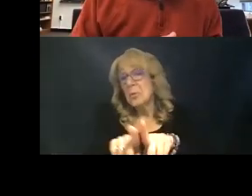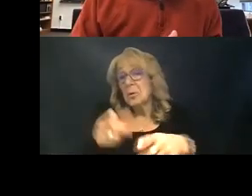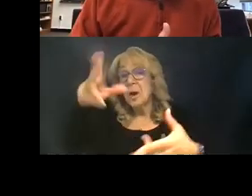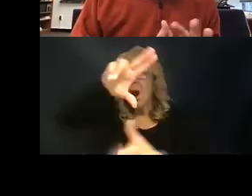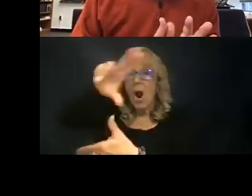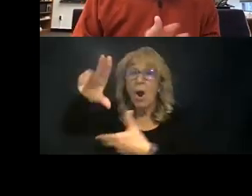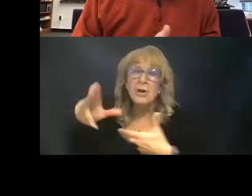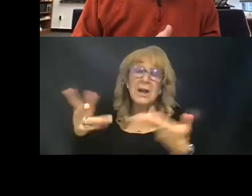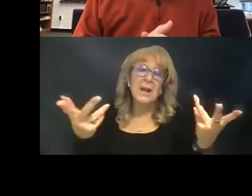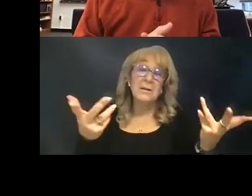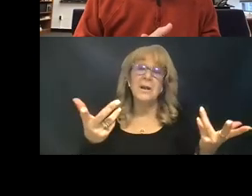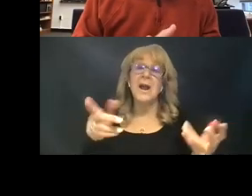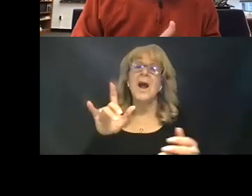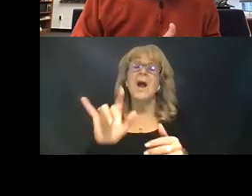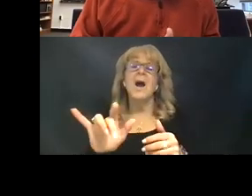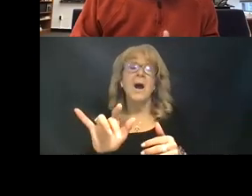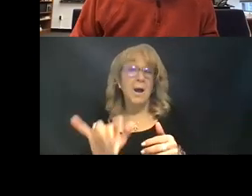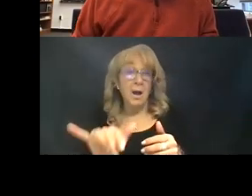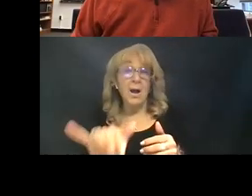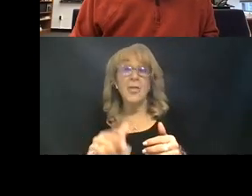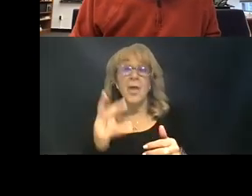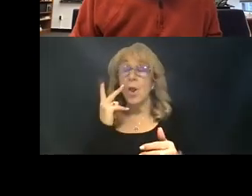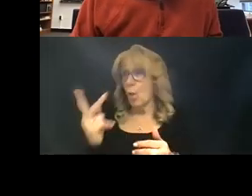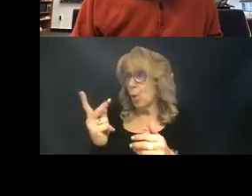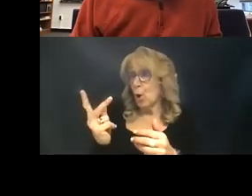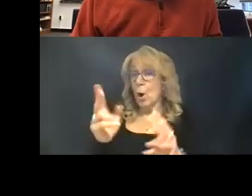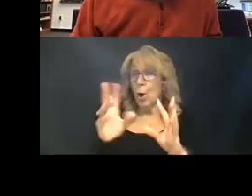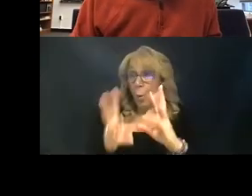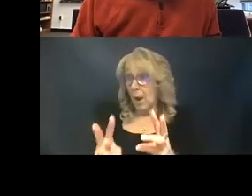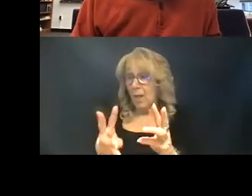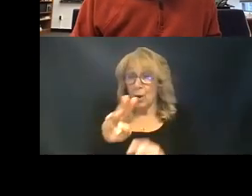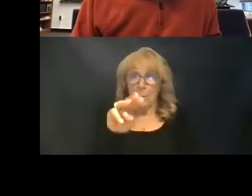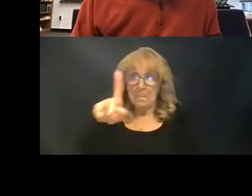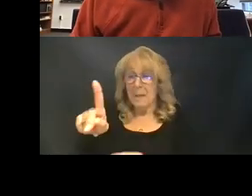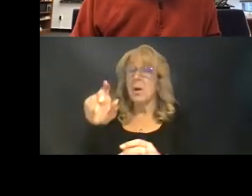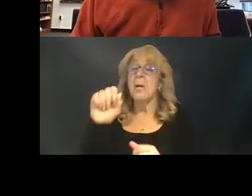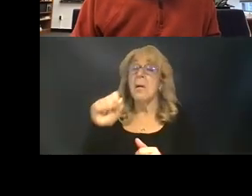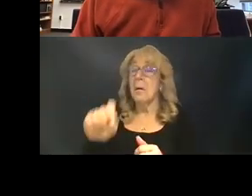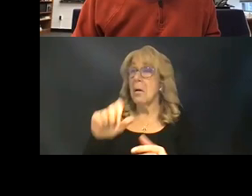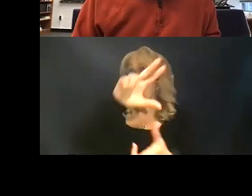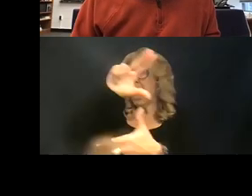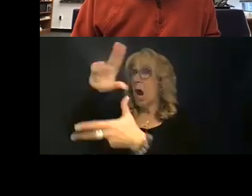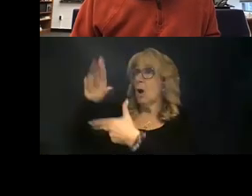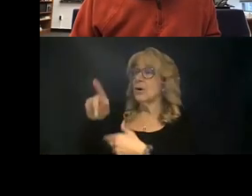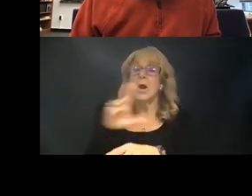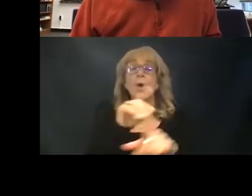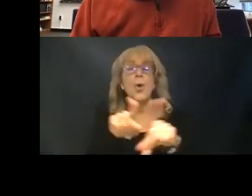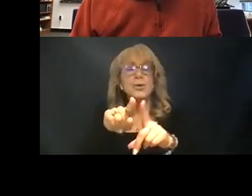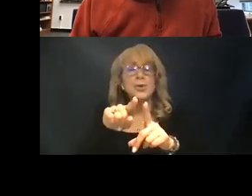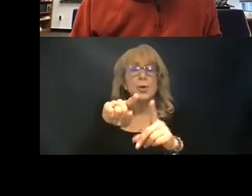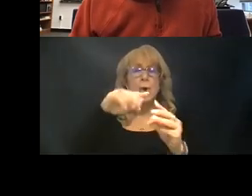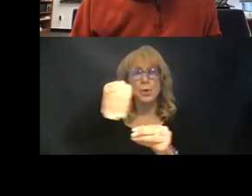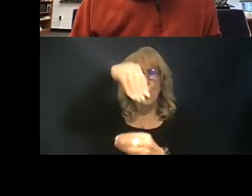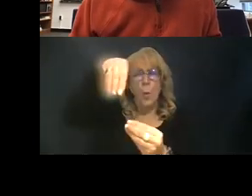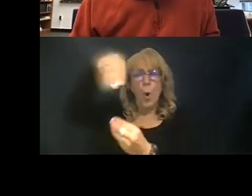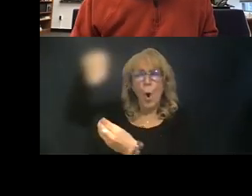an indication of that looking at a weather-like map. And one thing we're going to point out is there are many swirling-like motions, and some